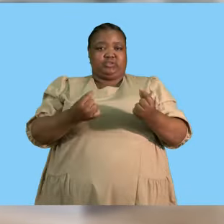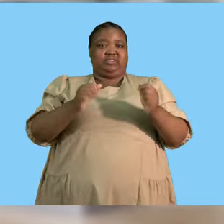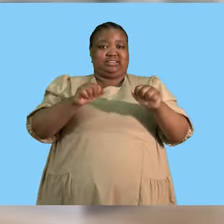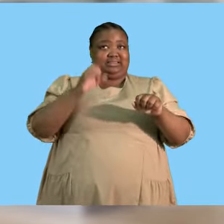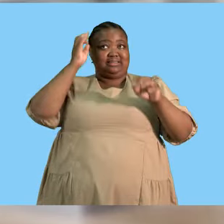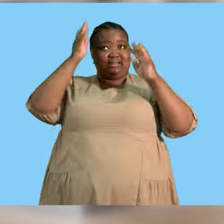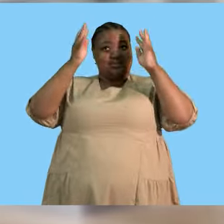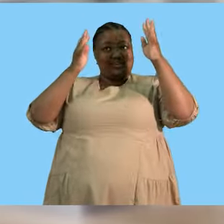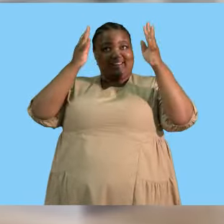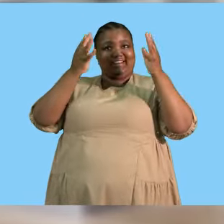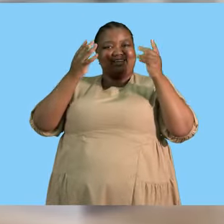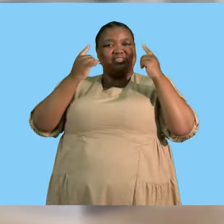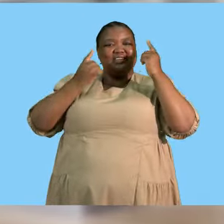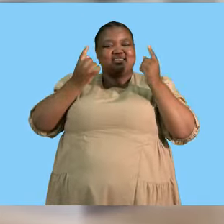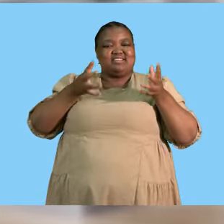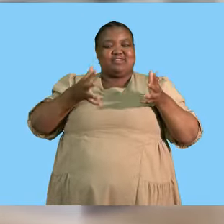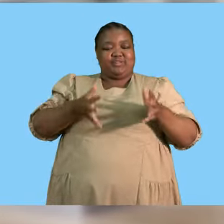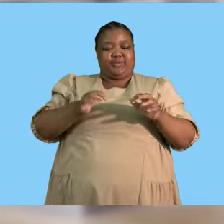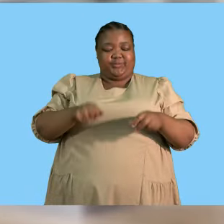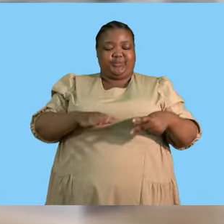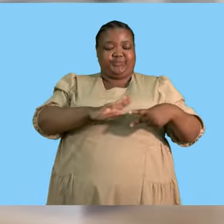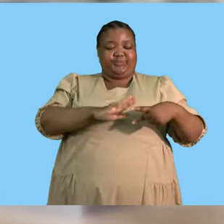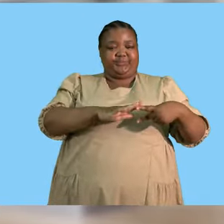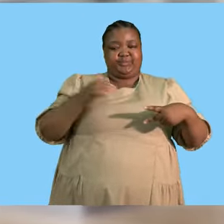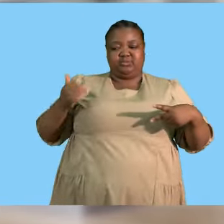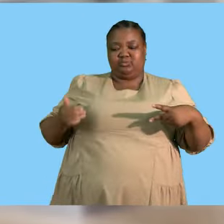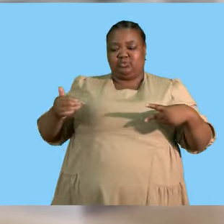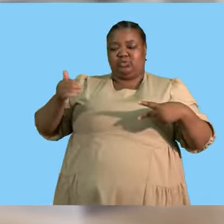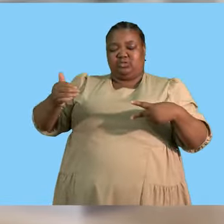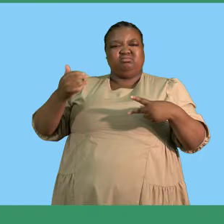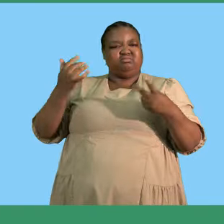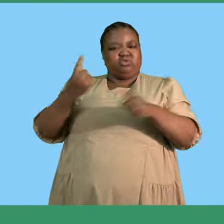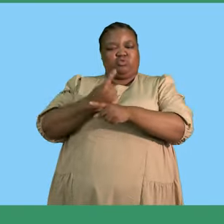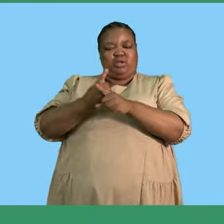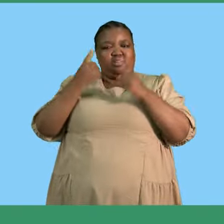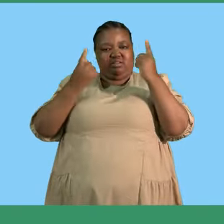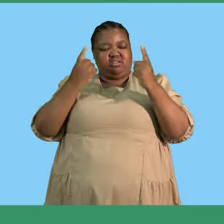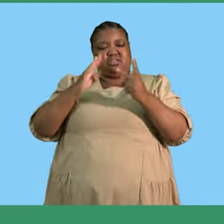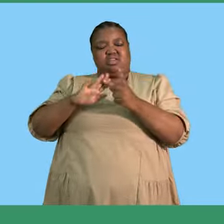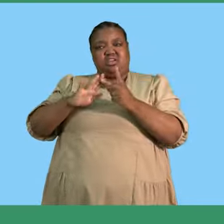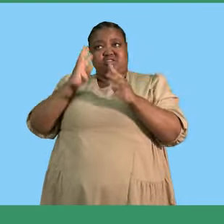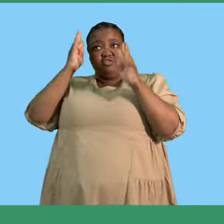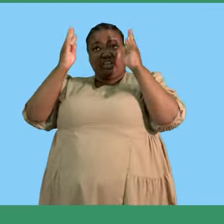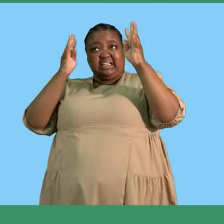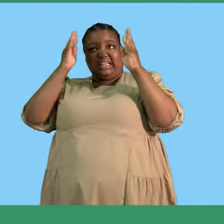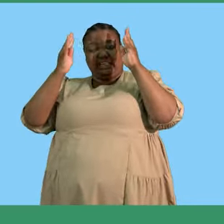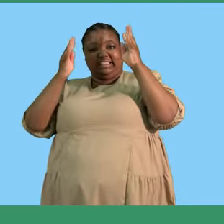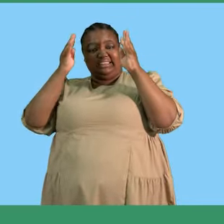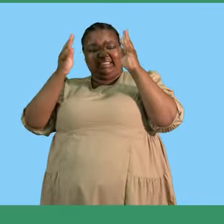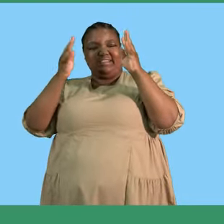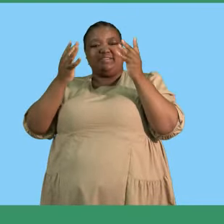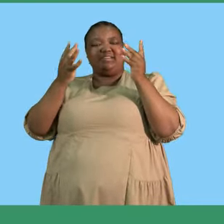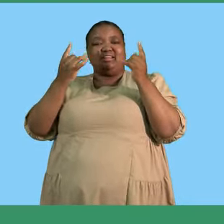Now, if you are applying routine thinking and creative thinking, you are going to have what we call